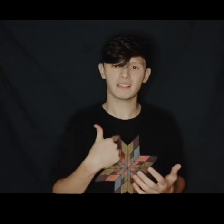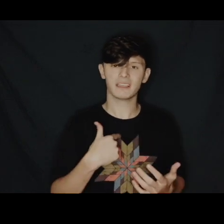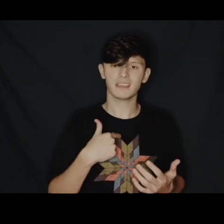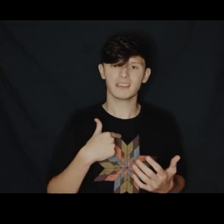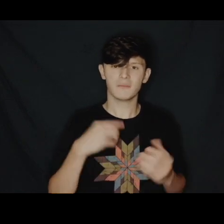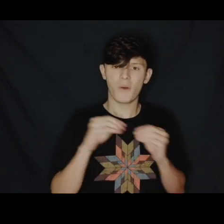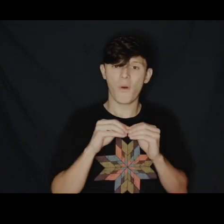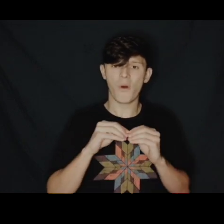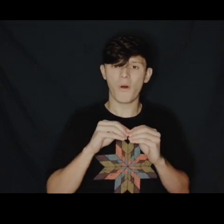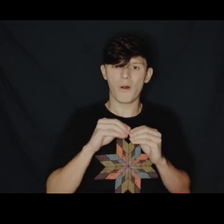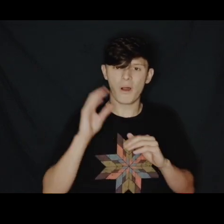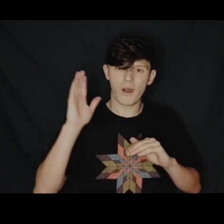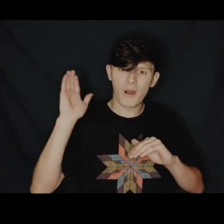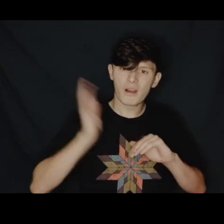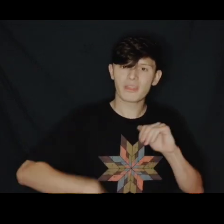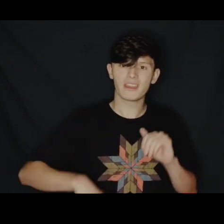Help me do